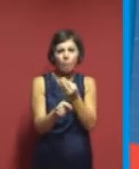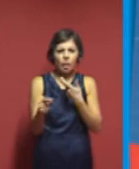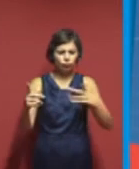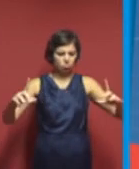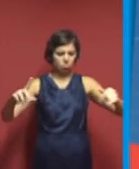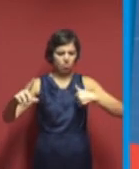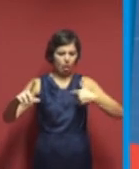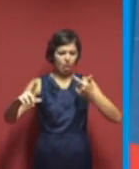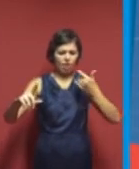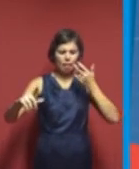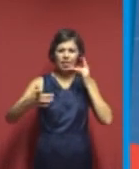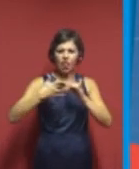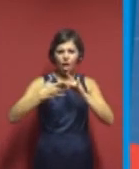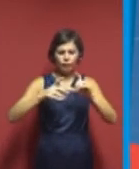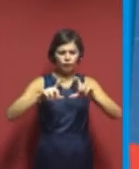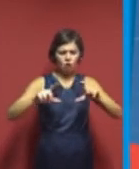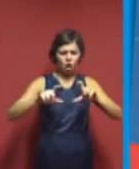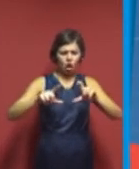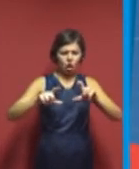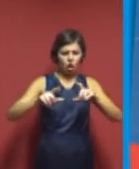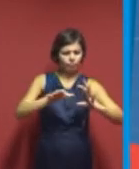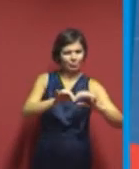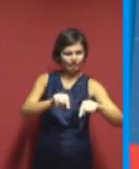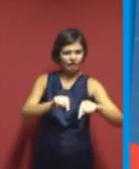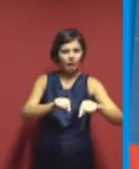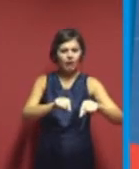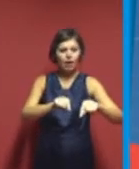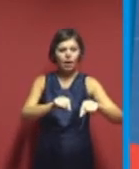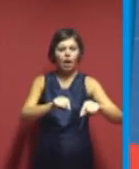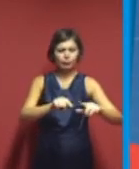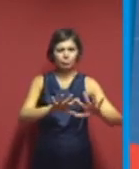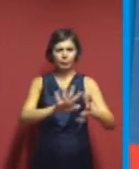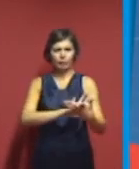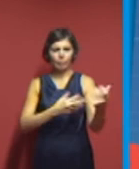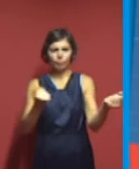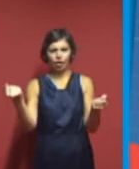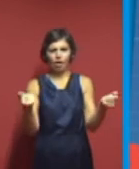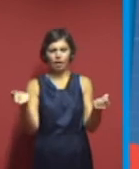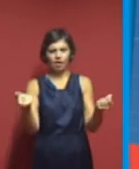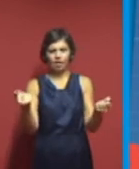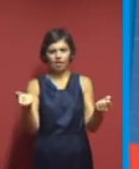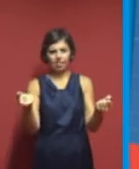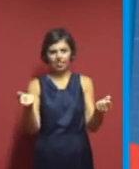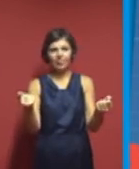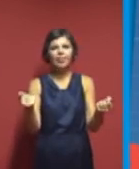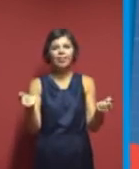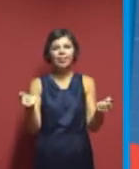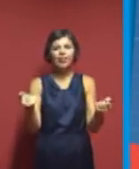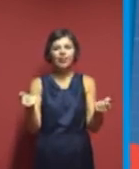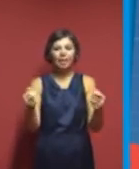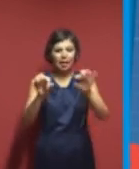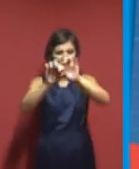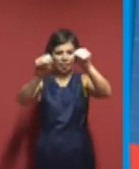wheel. I mean, why not? You know, he's got an Apple over there, you see. He can actually afford an expensive machine, but